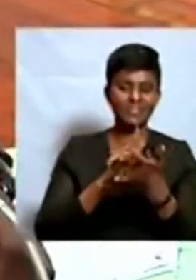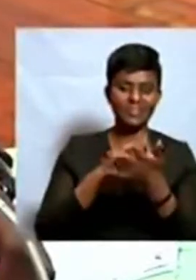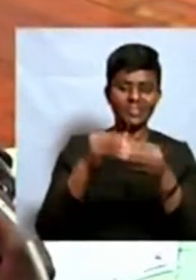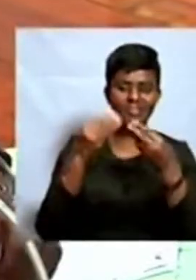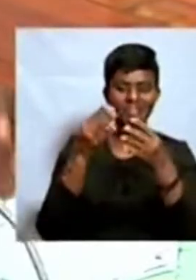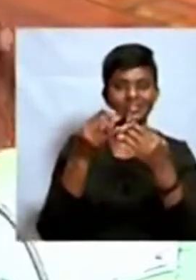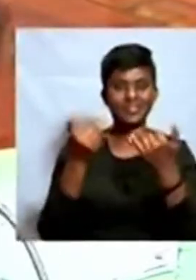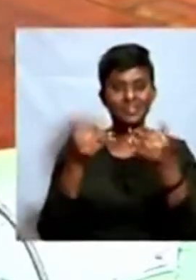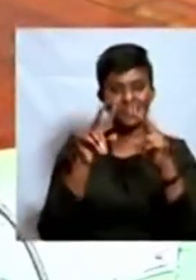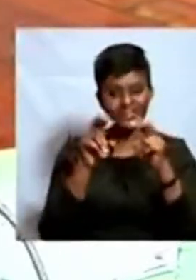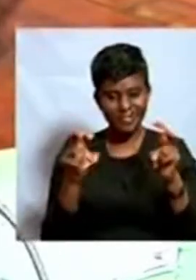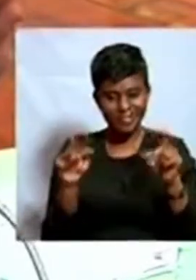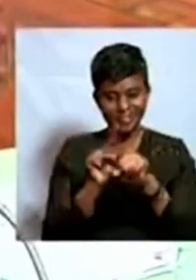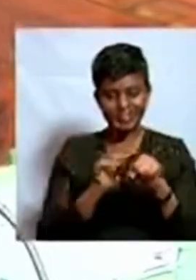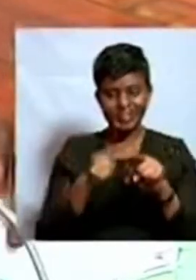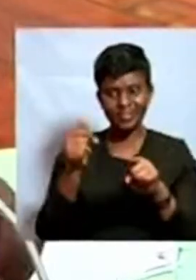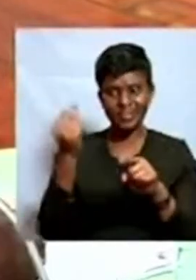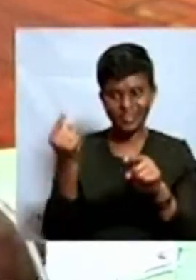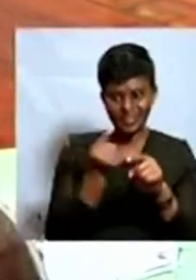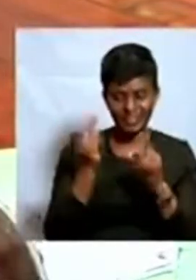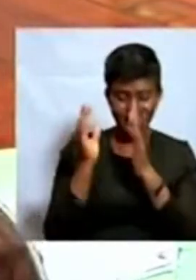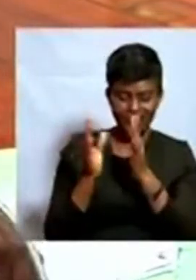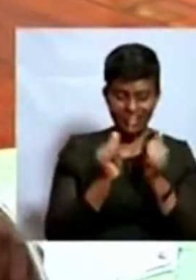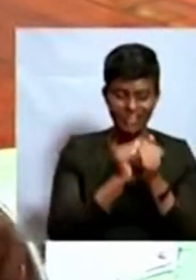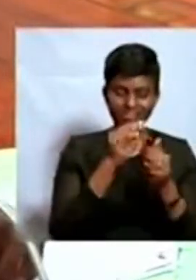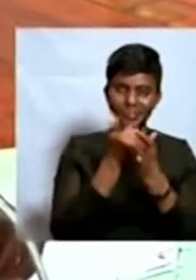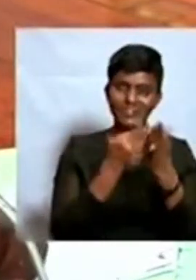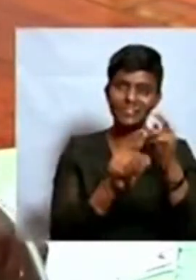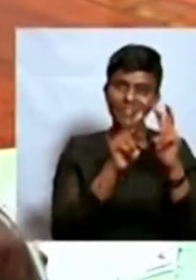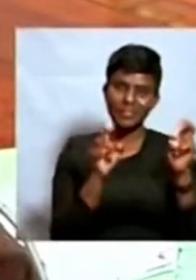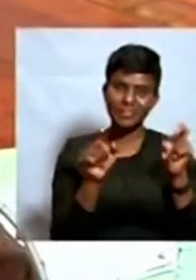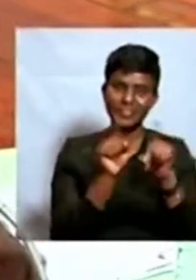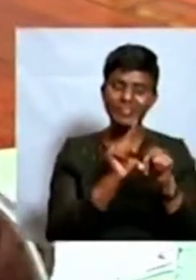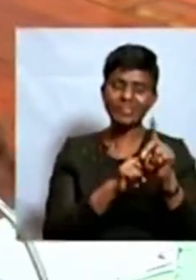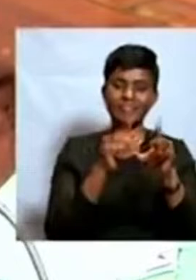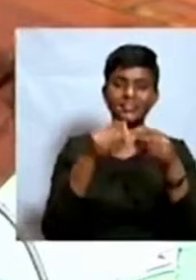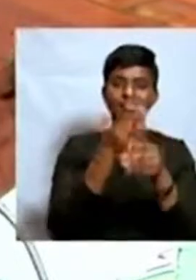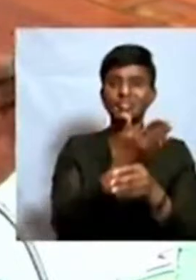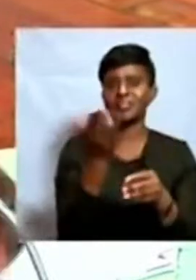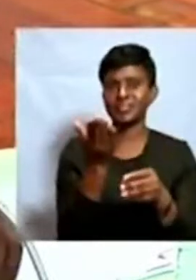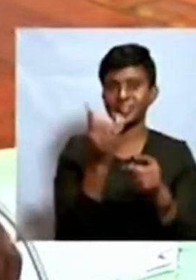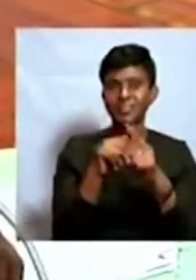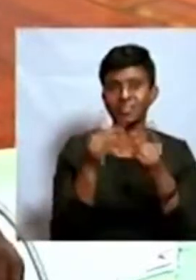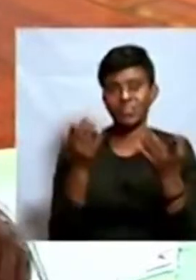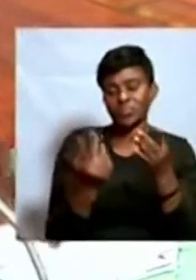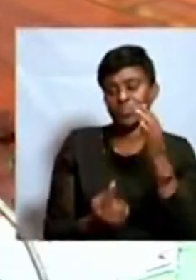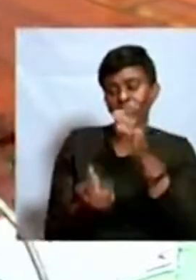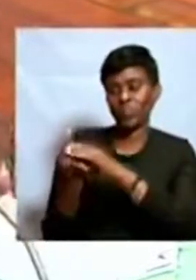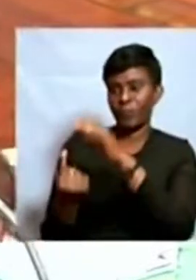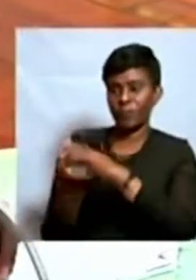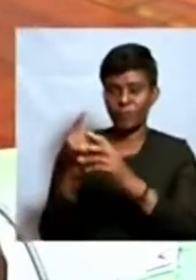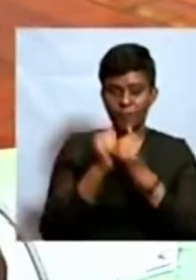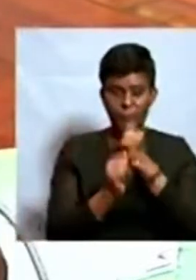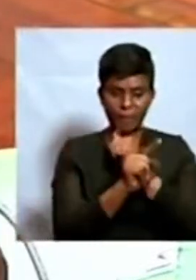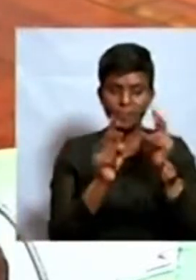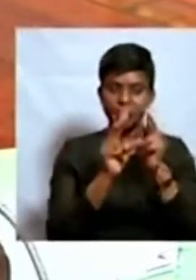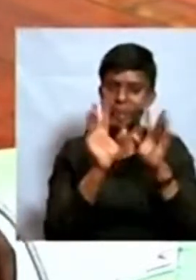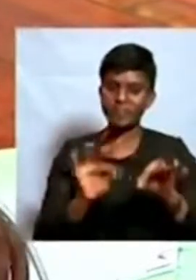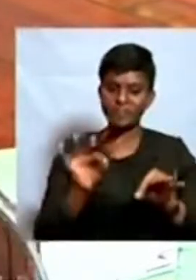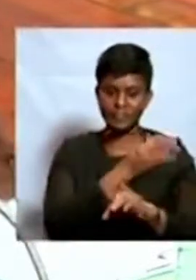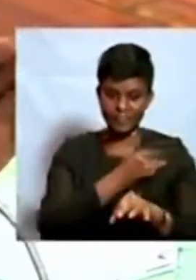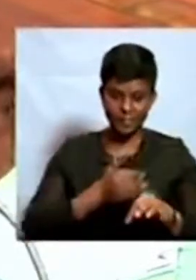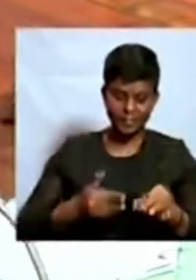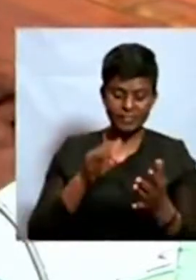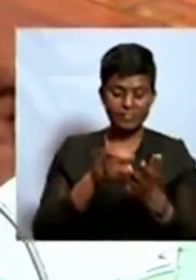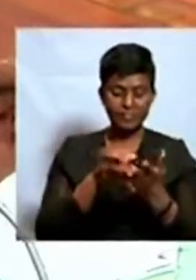an inquiry and they came prepared in line with the inquiry that was given to them. But because this is a very serious